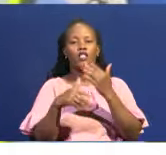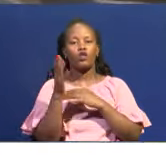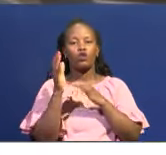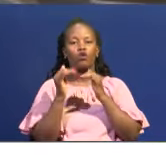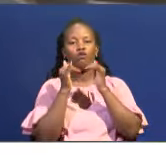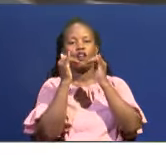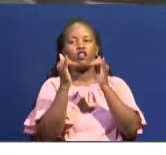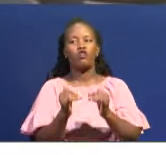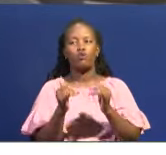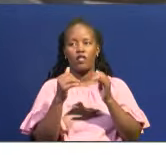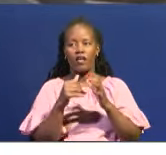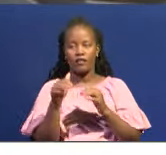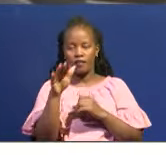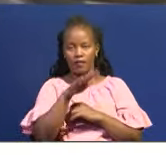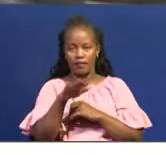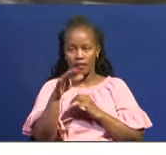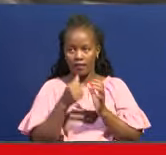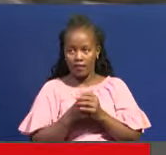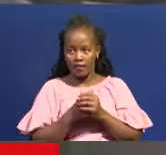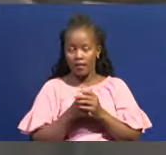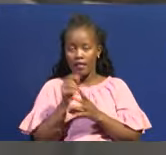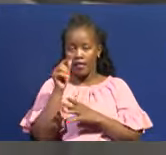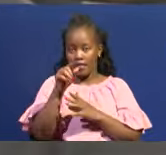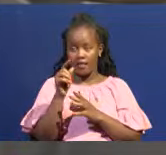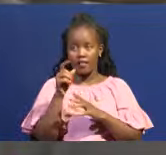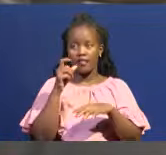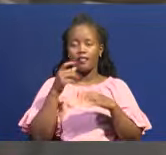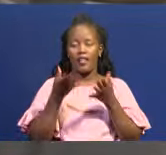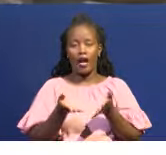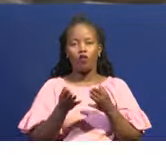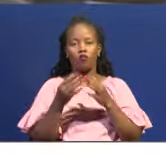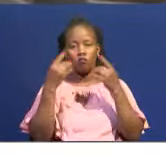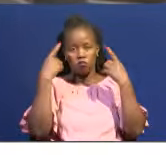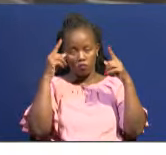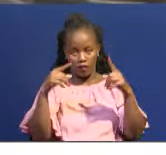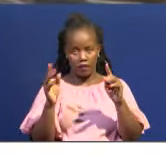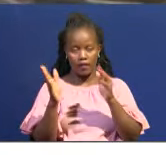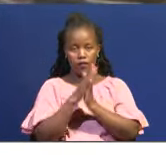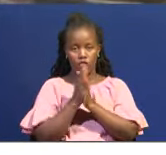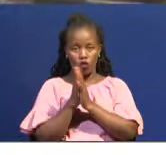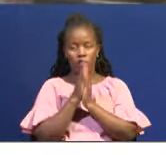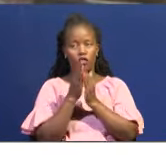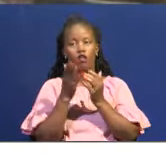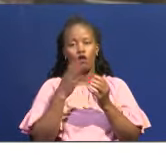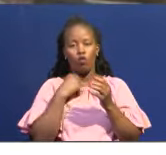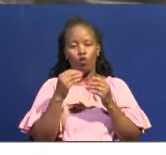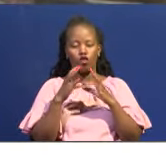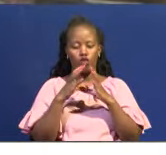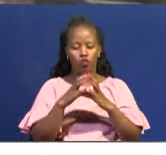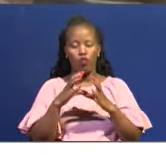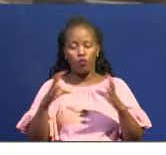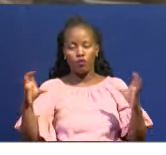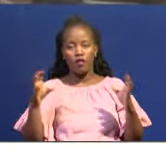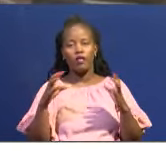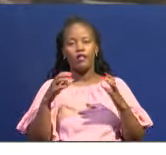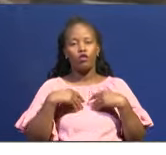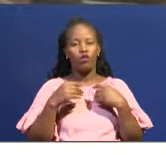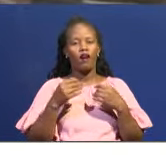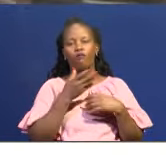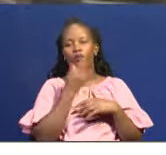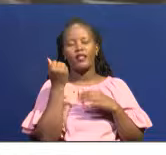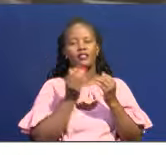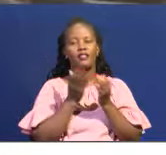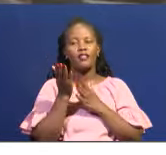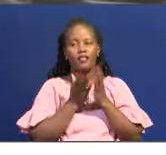tanks. So after the oil jetty has become a success story, now we want to optimize it by ensuring that we have got dedicated facilities to serve the